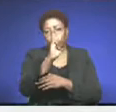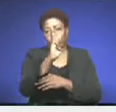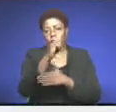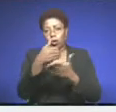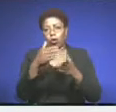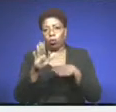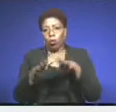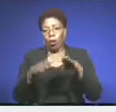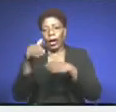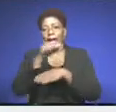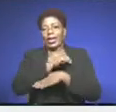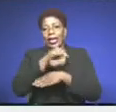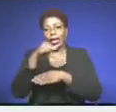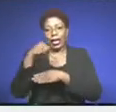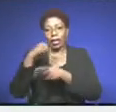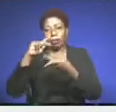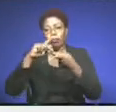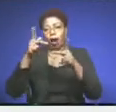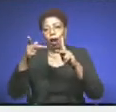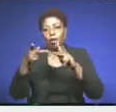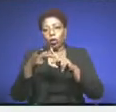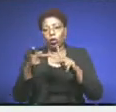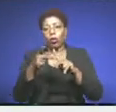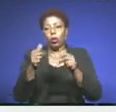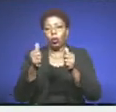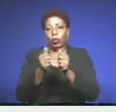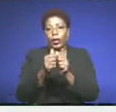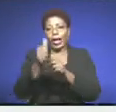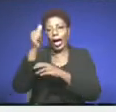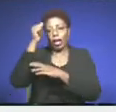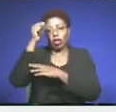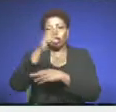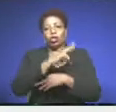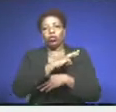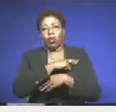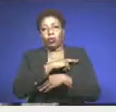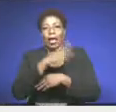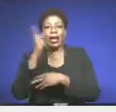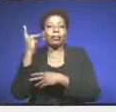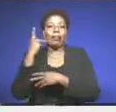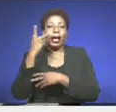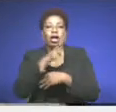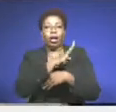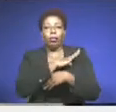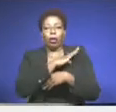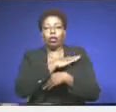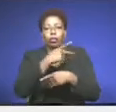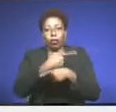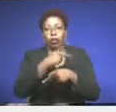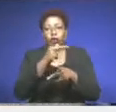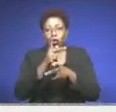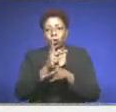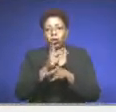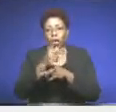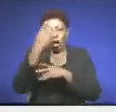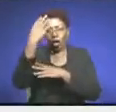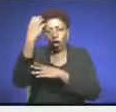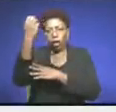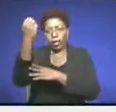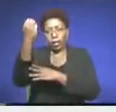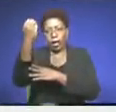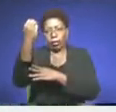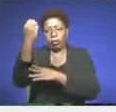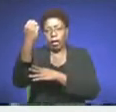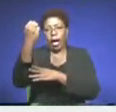Officials from the Atlantis Resort partnered with Antonius Roberts and Pam Burnside to produce a concept at Marina Village. The